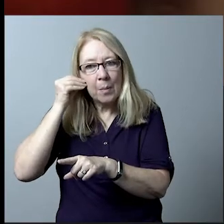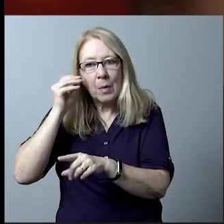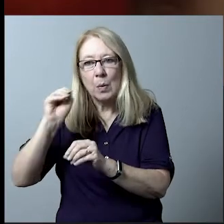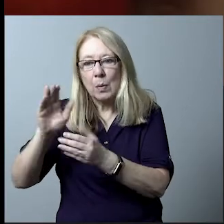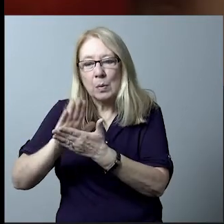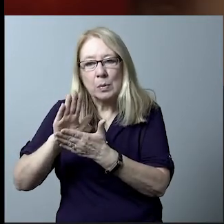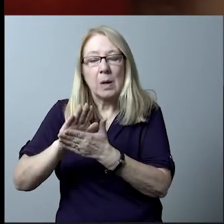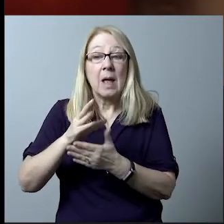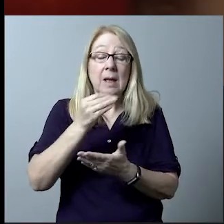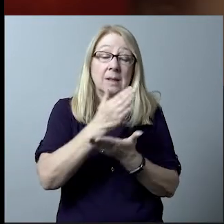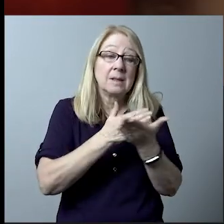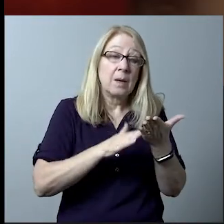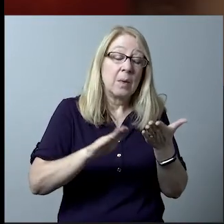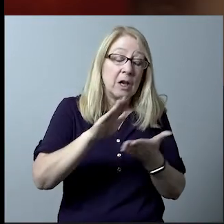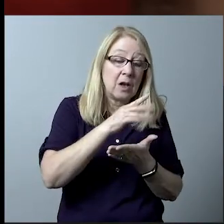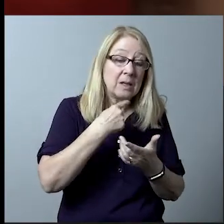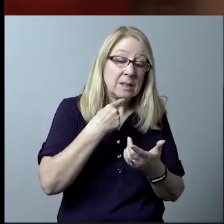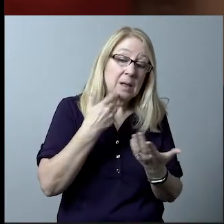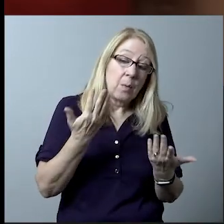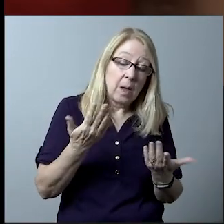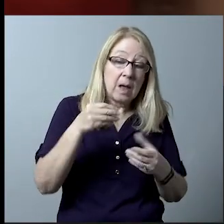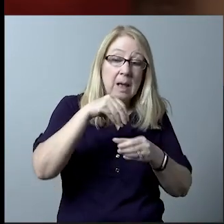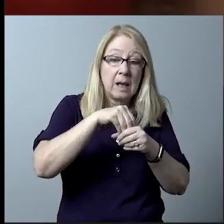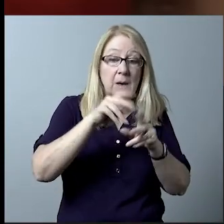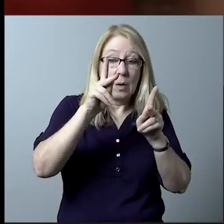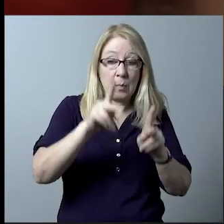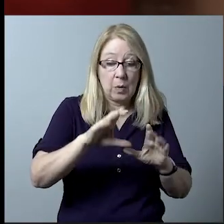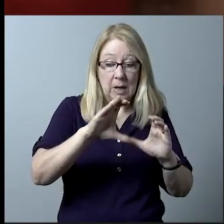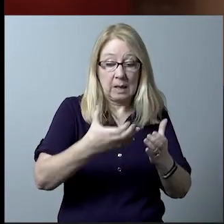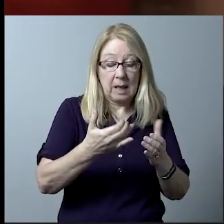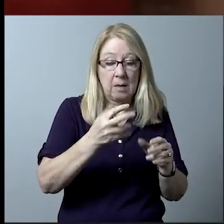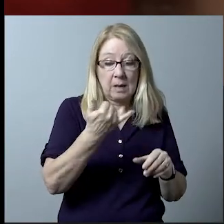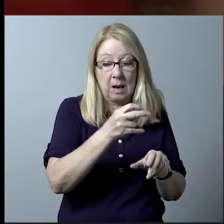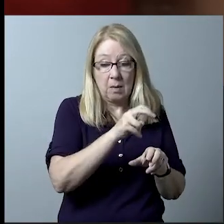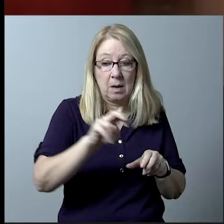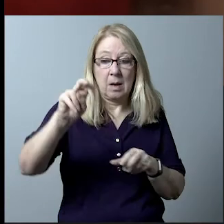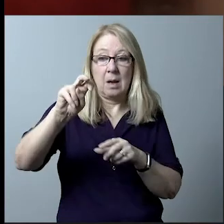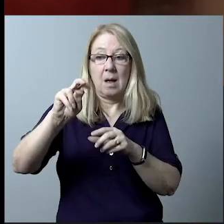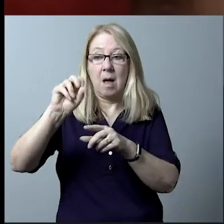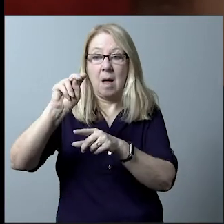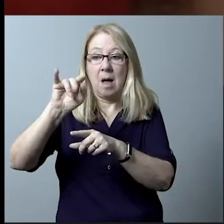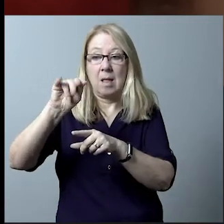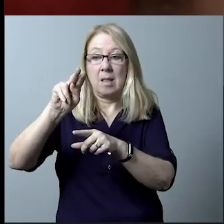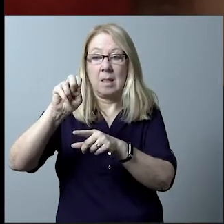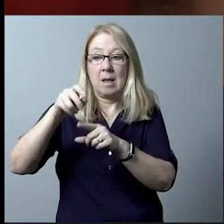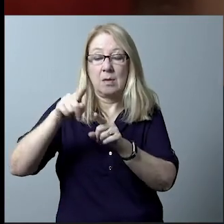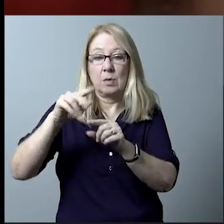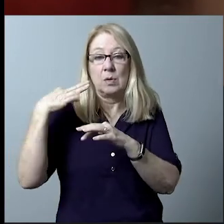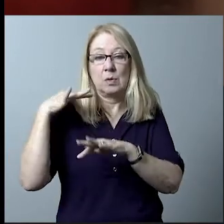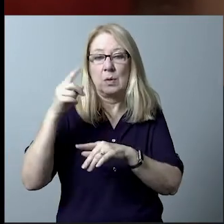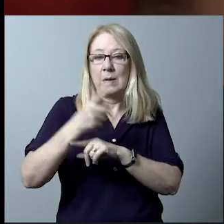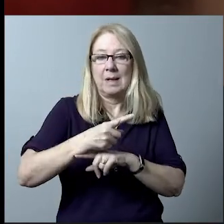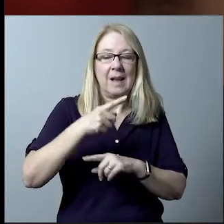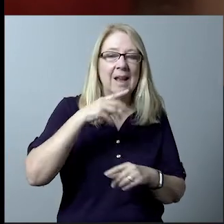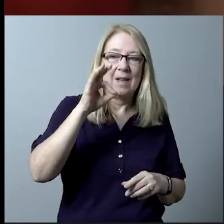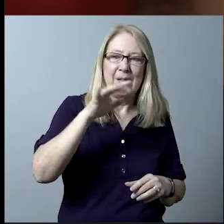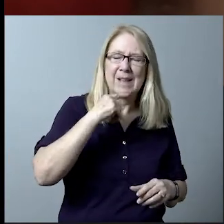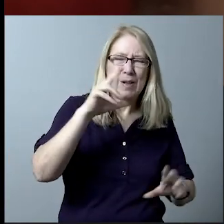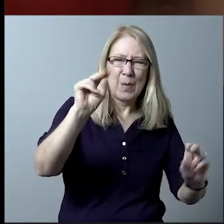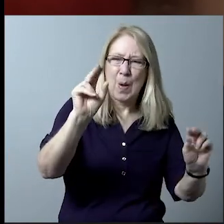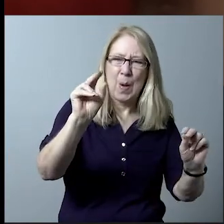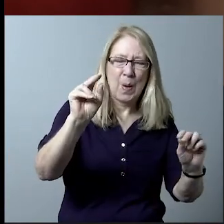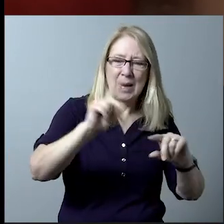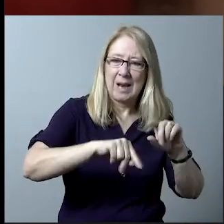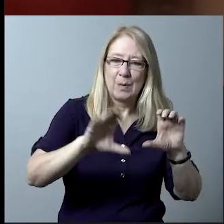are at home. And some colleges are saying, okay, well, your in-person classes are now moved online during a snow day. And then